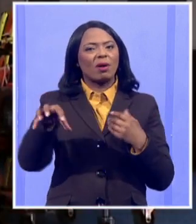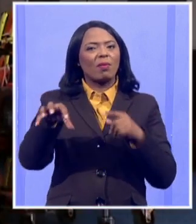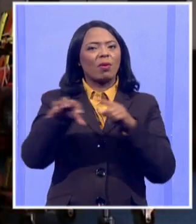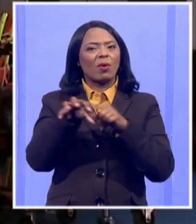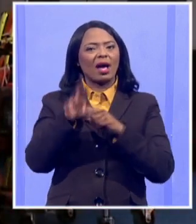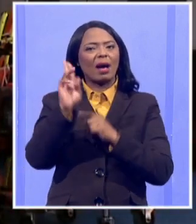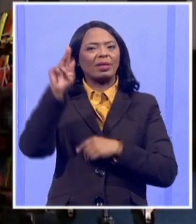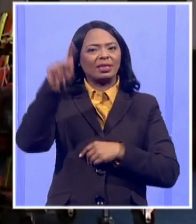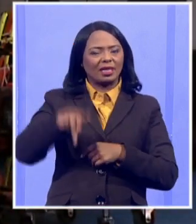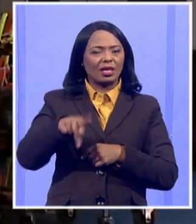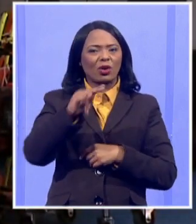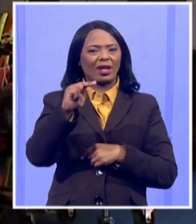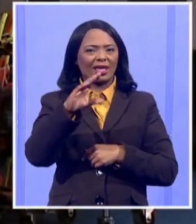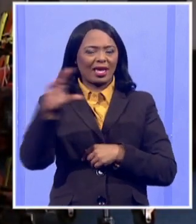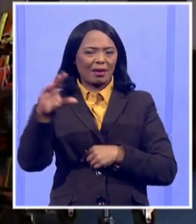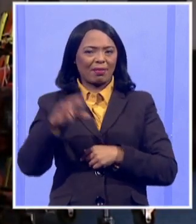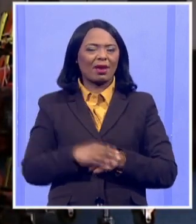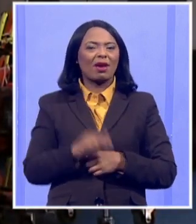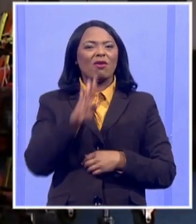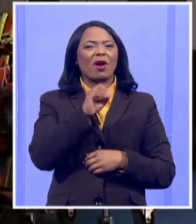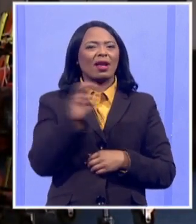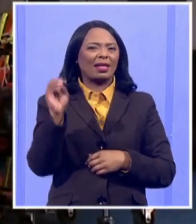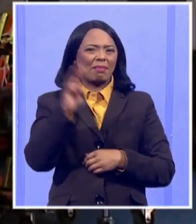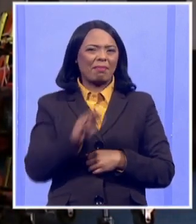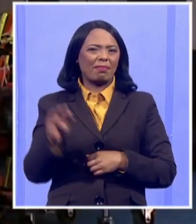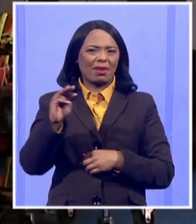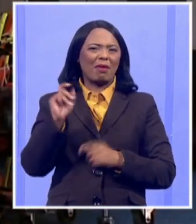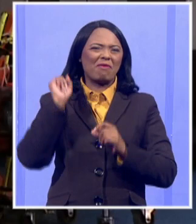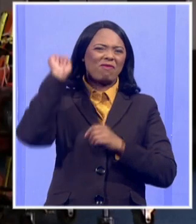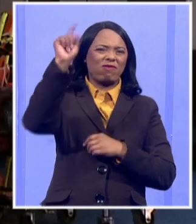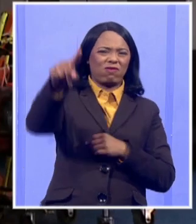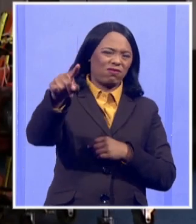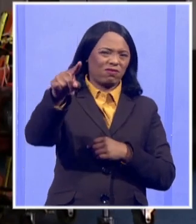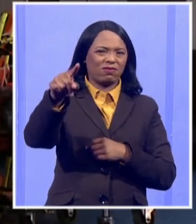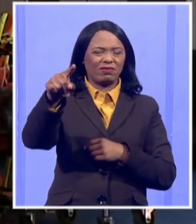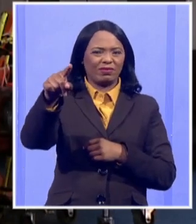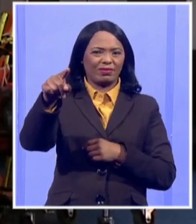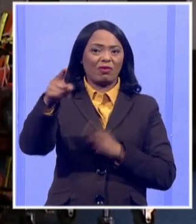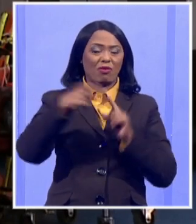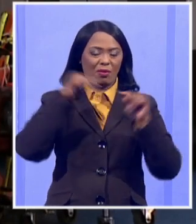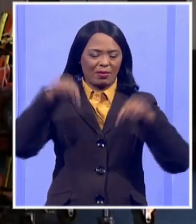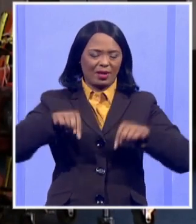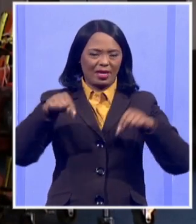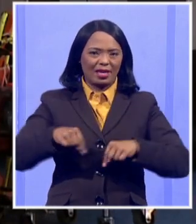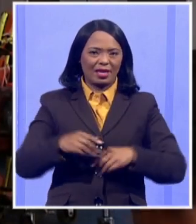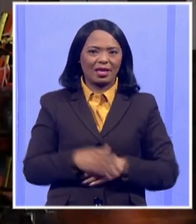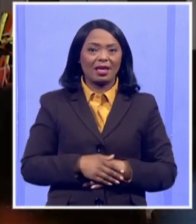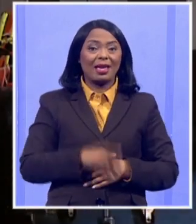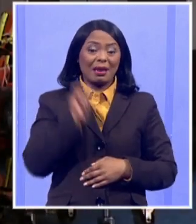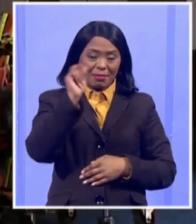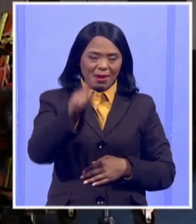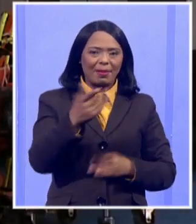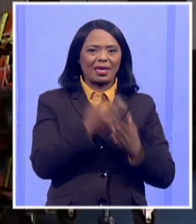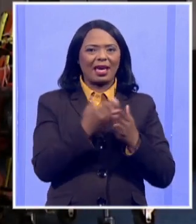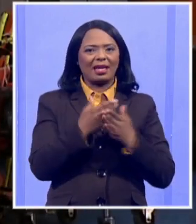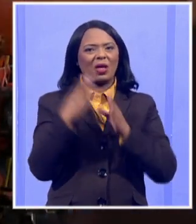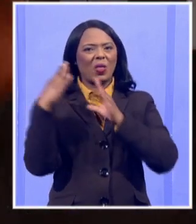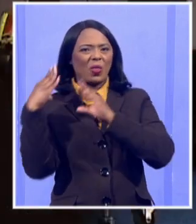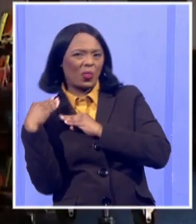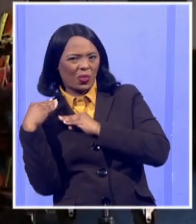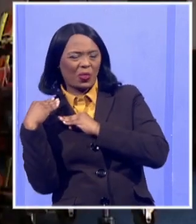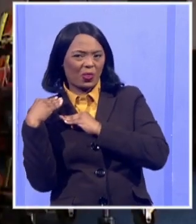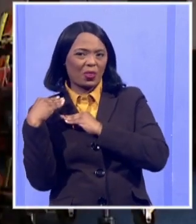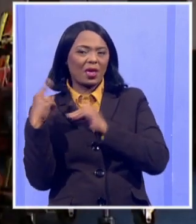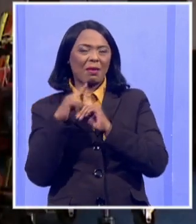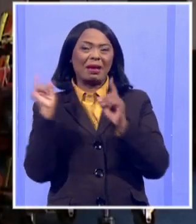400 kilometers away from here. And that was supposed to alleviate the pressures coming to this hospital. But